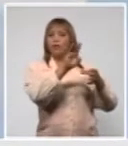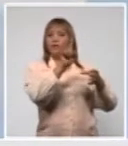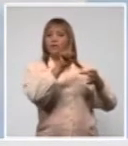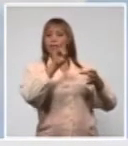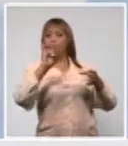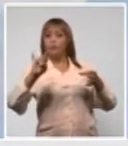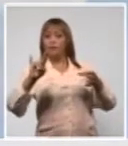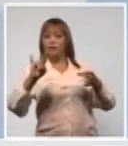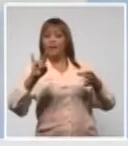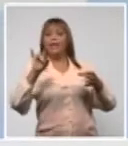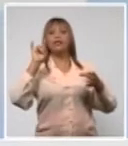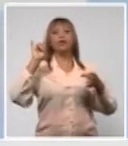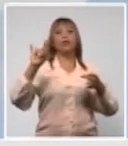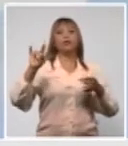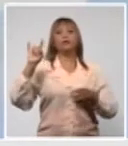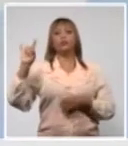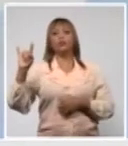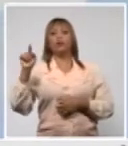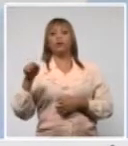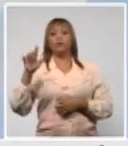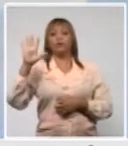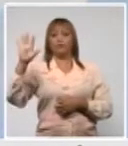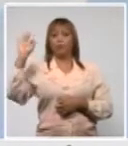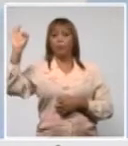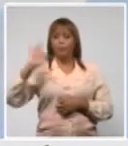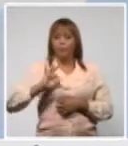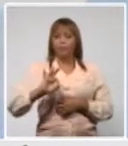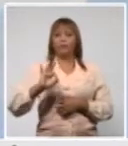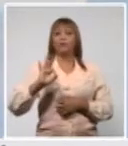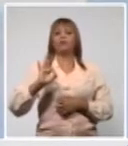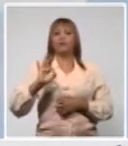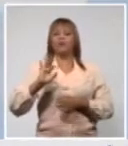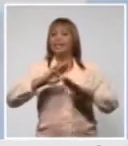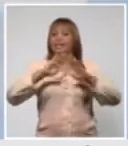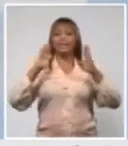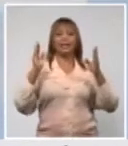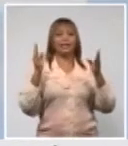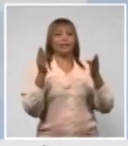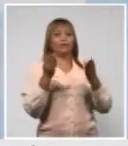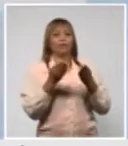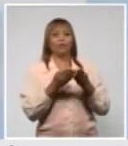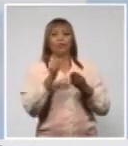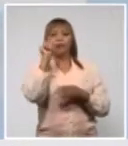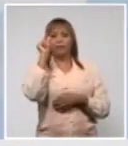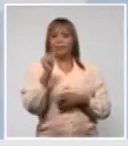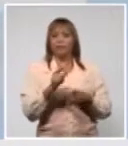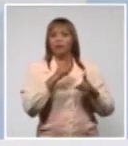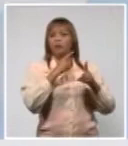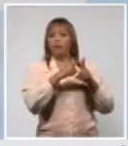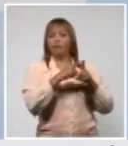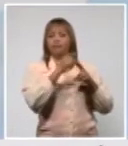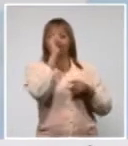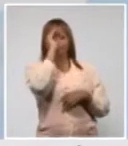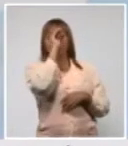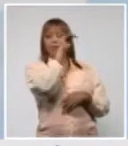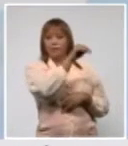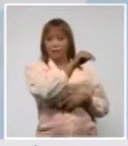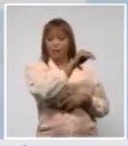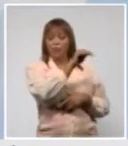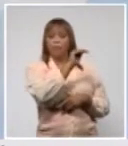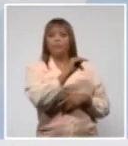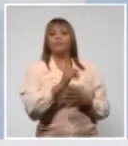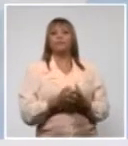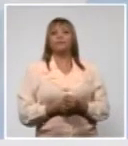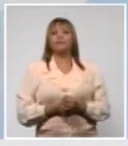99.5%, are clinically stable. We did not report any deceased patients today, hence the figure of